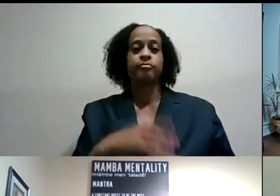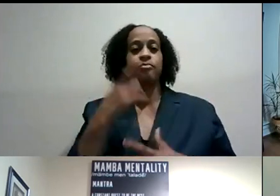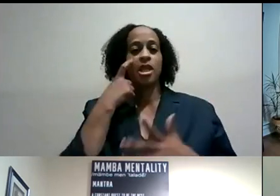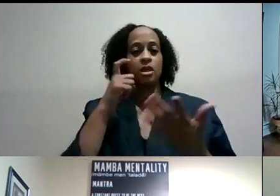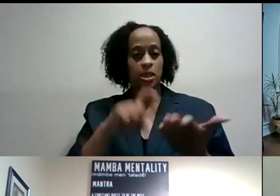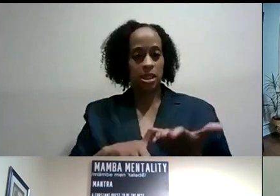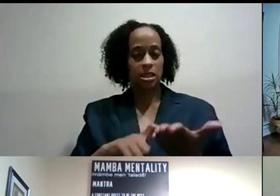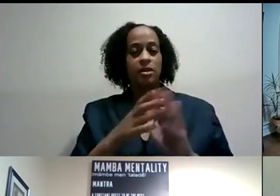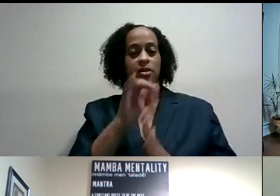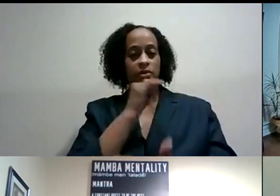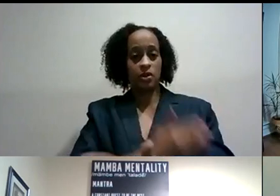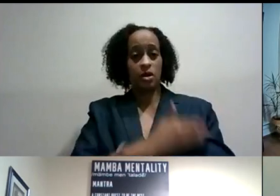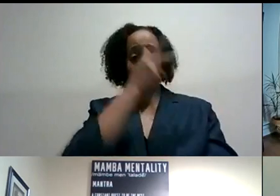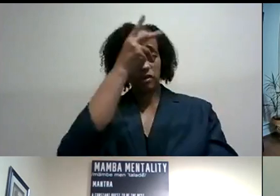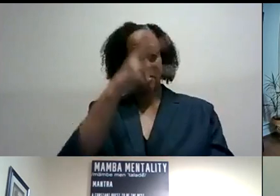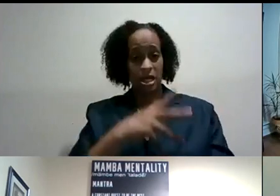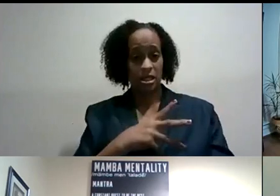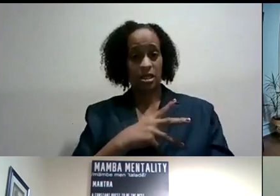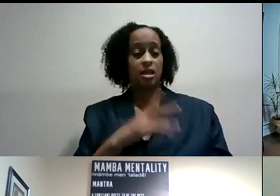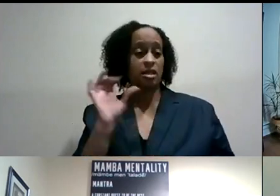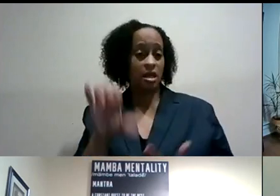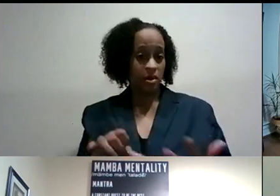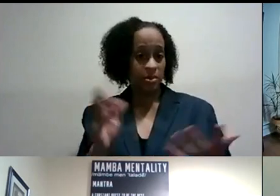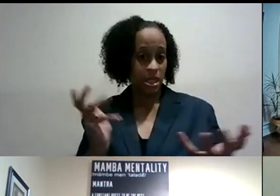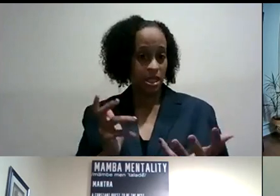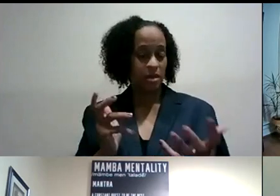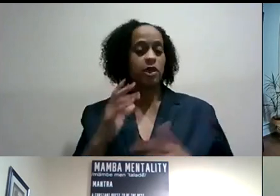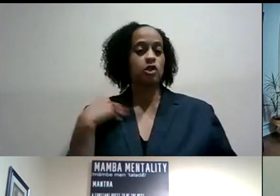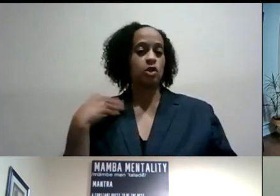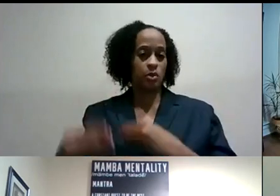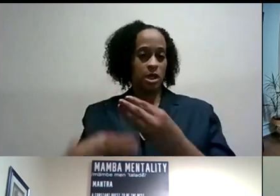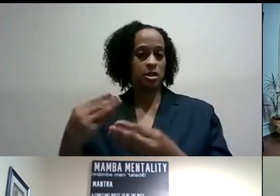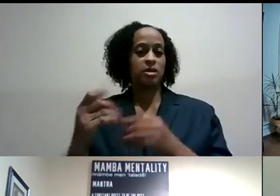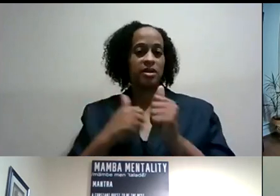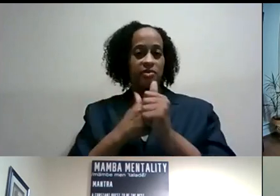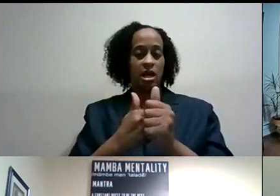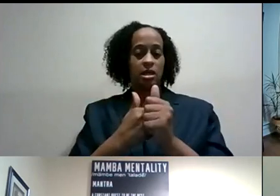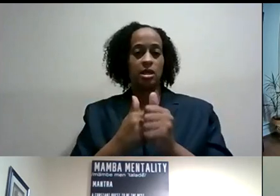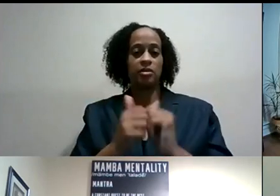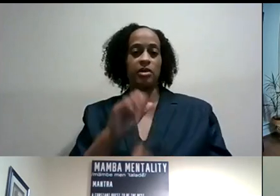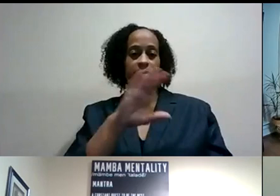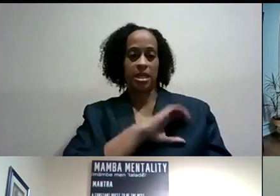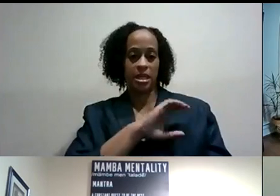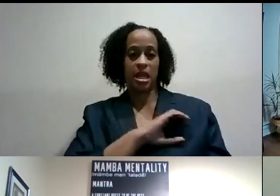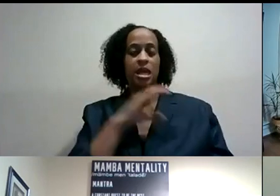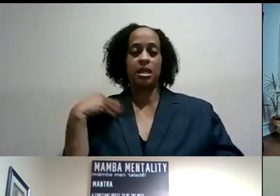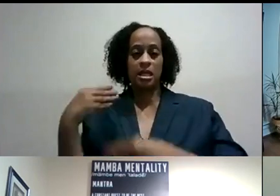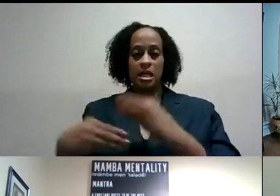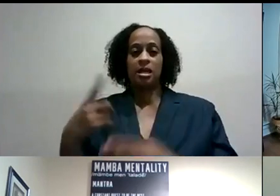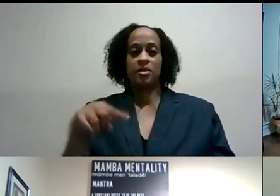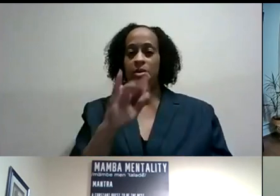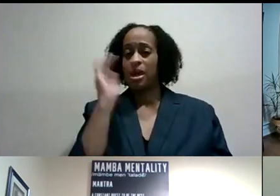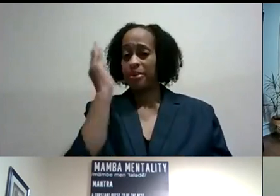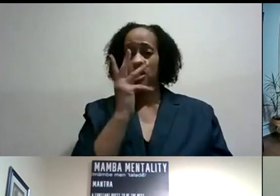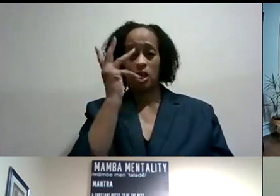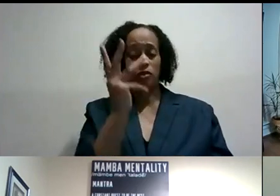of men, that would be the generations that follow from the Cain line, that they were beautiful and they took